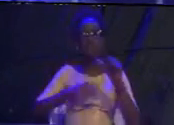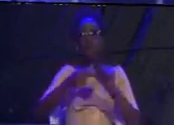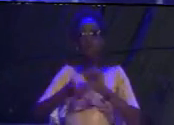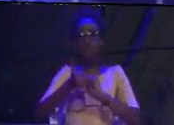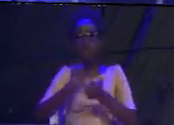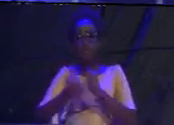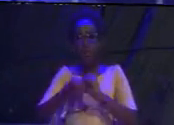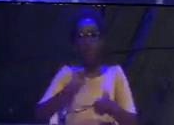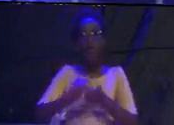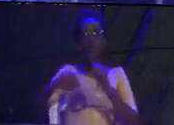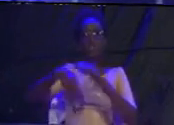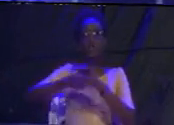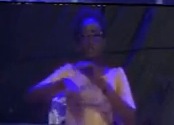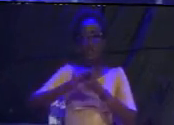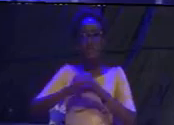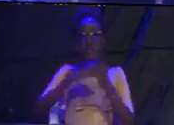I